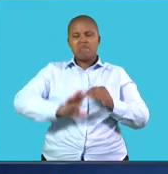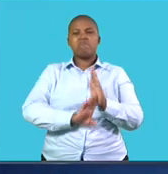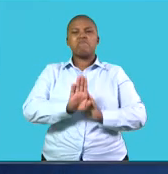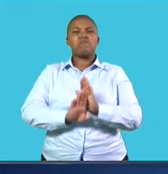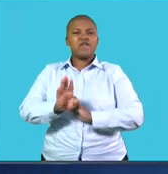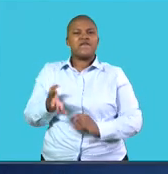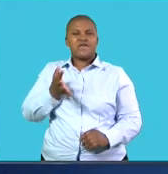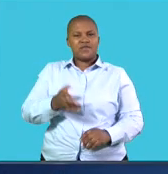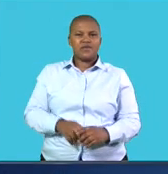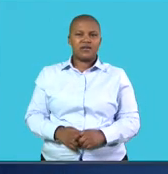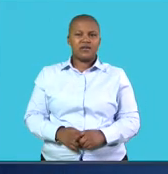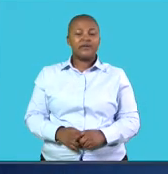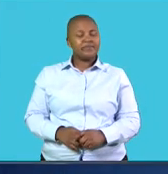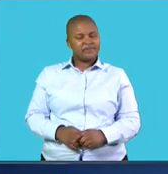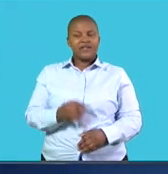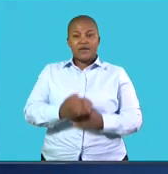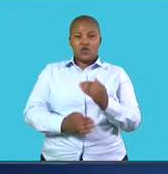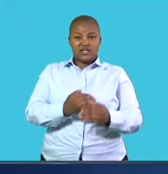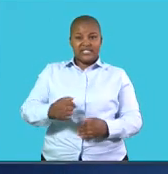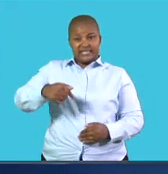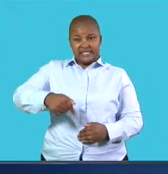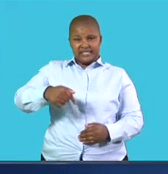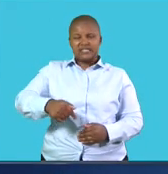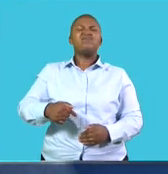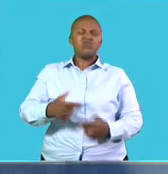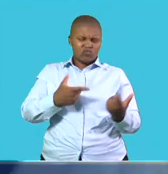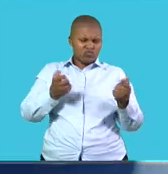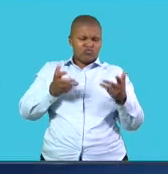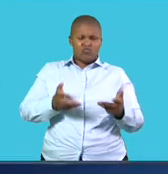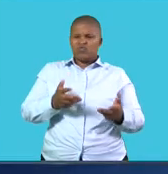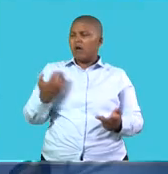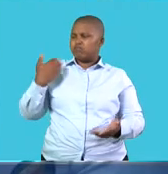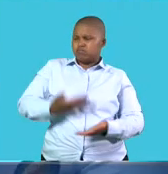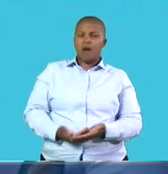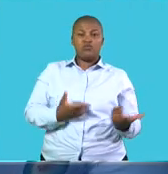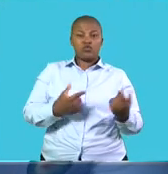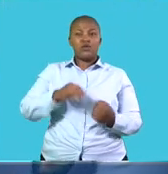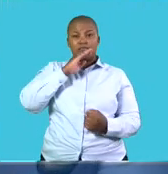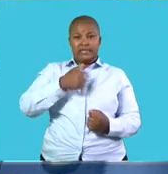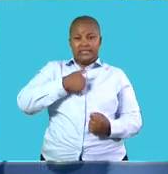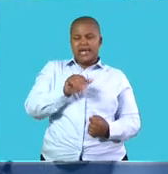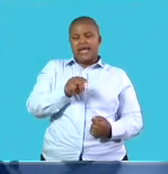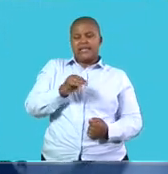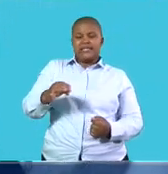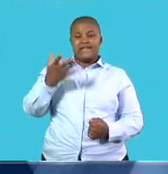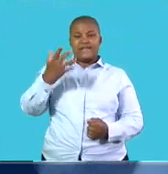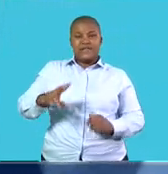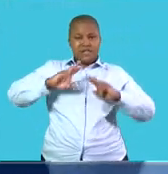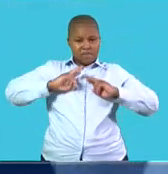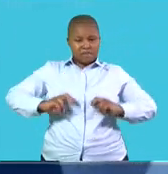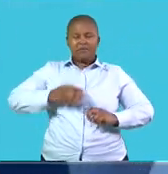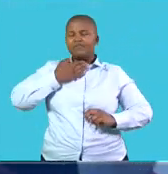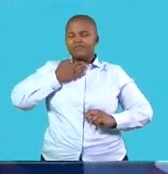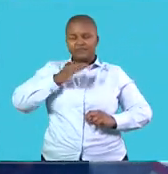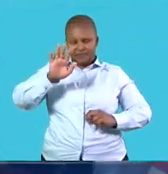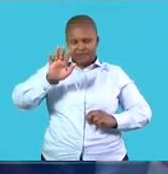improve. Now, this process has been like that, where we've looked at ourselves in the mirror